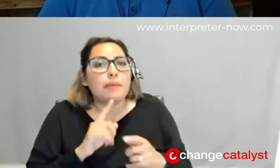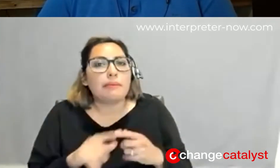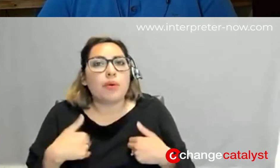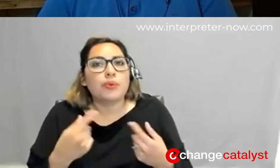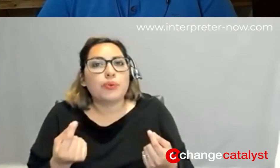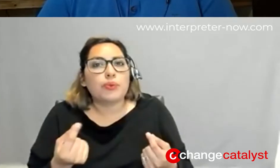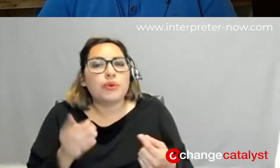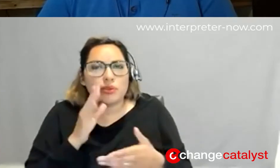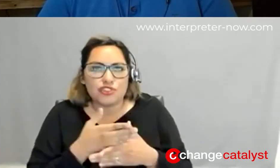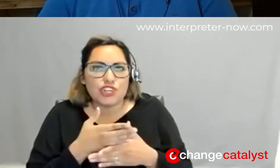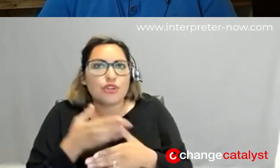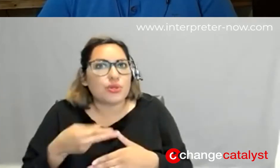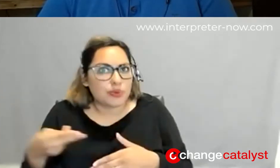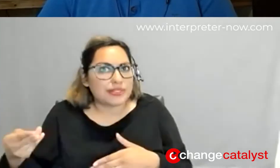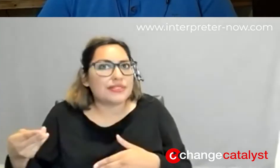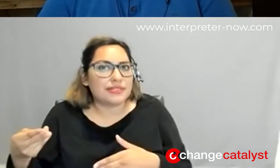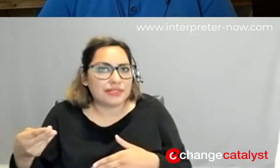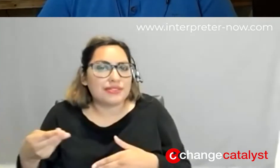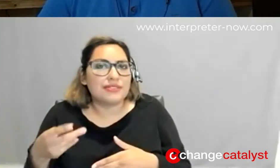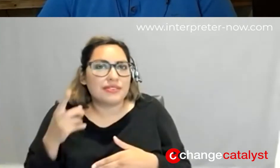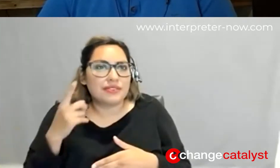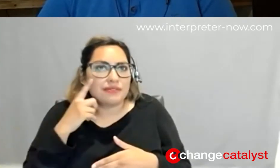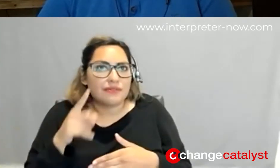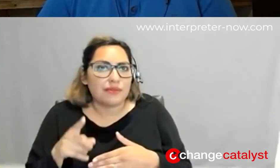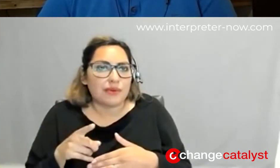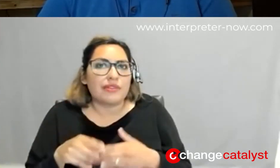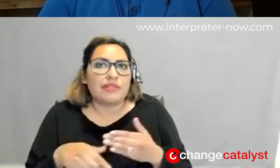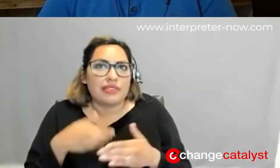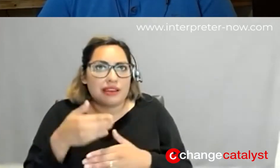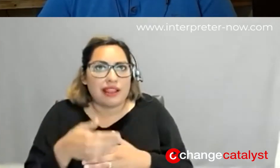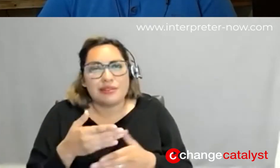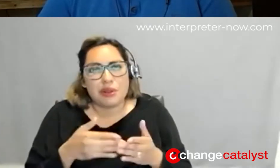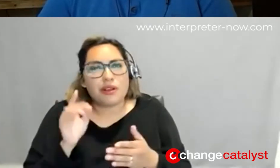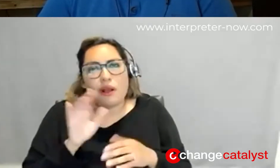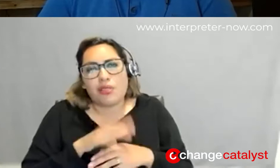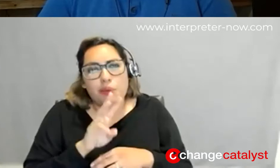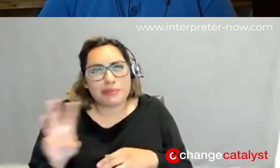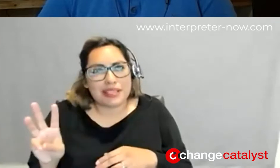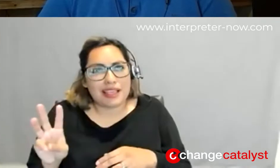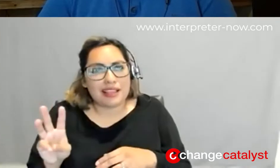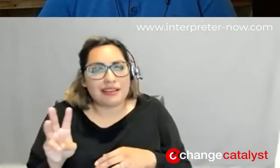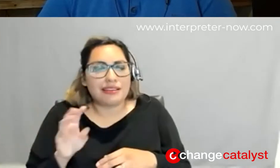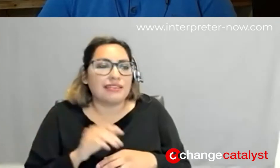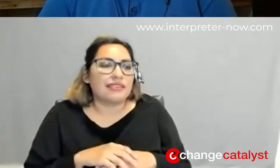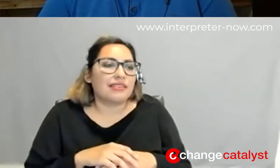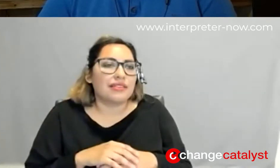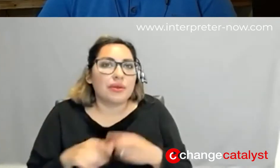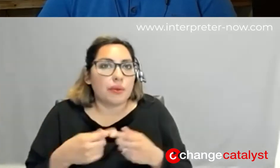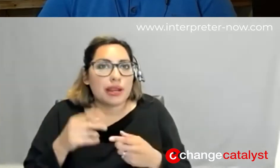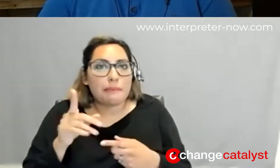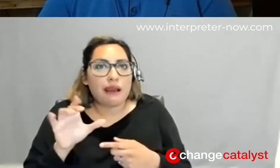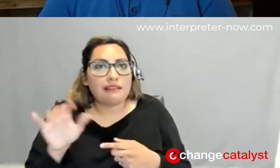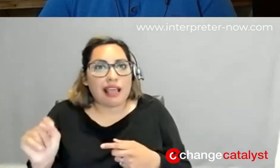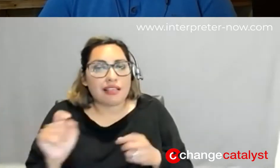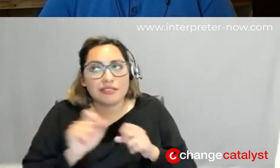some resources in the follow-up, and it'll be on our website once the video and the podcast comes out.